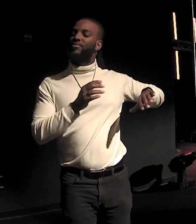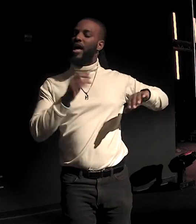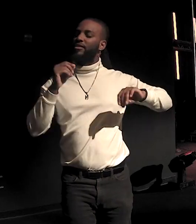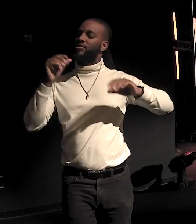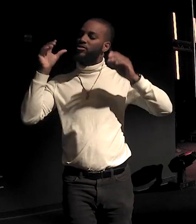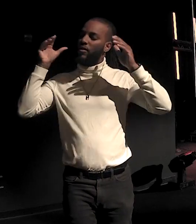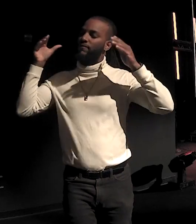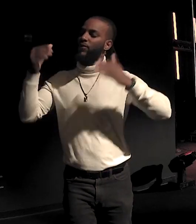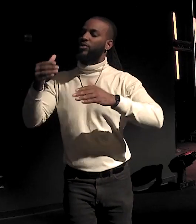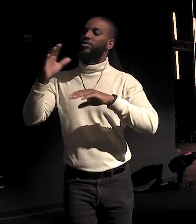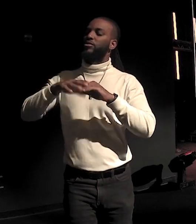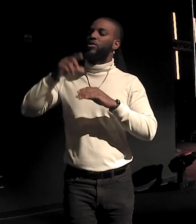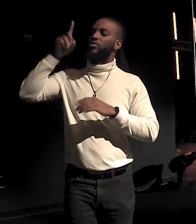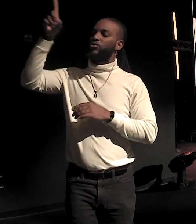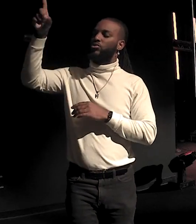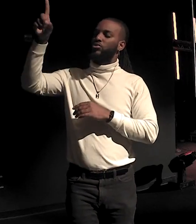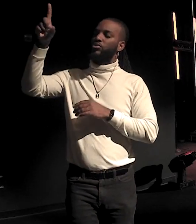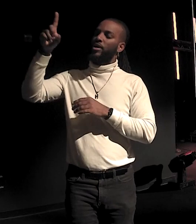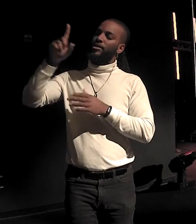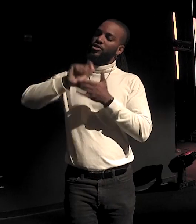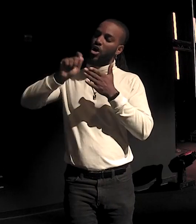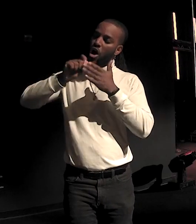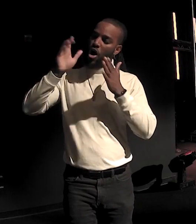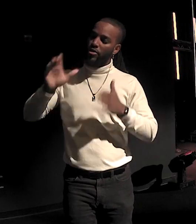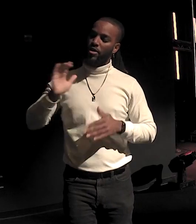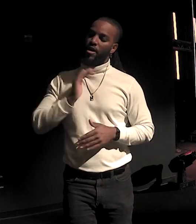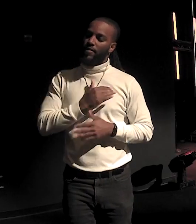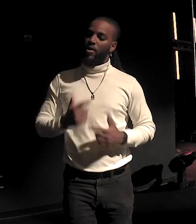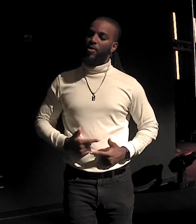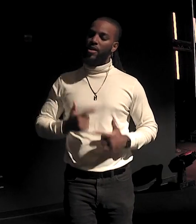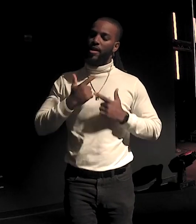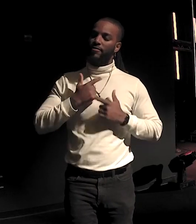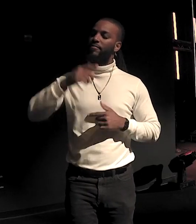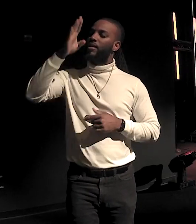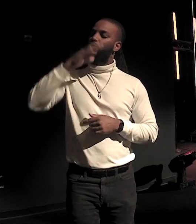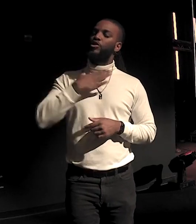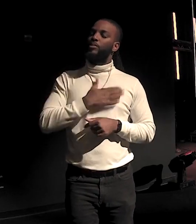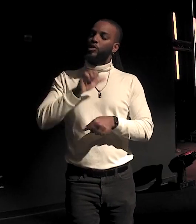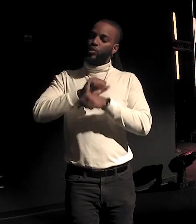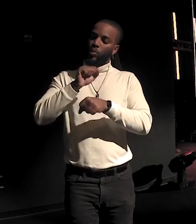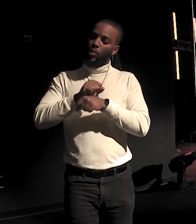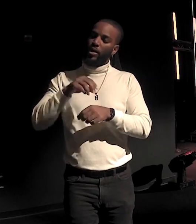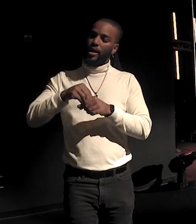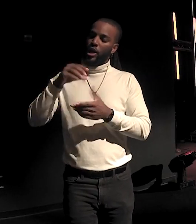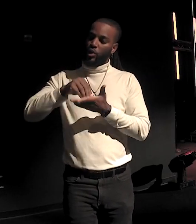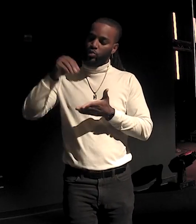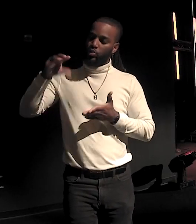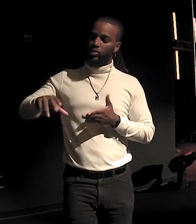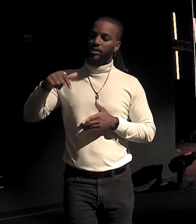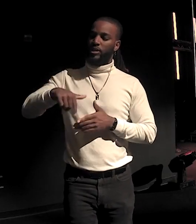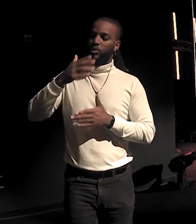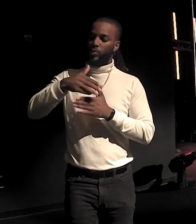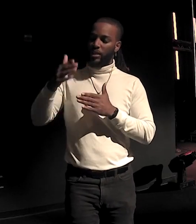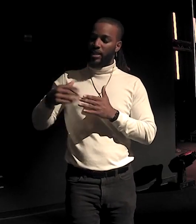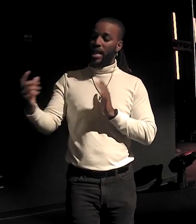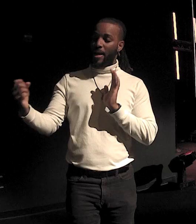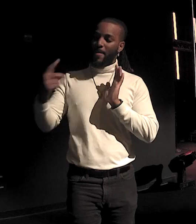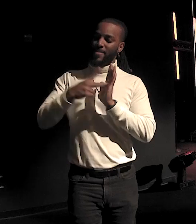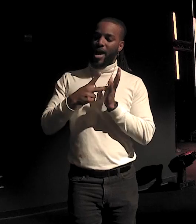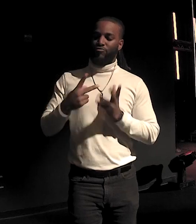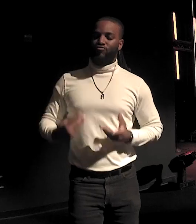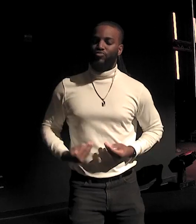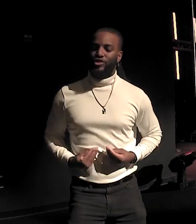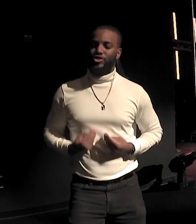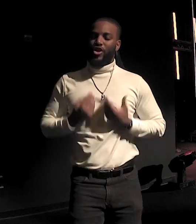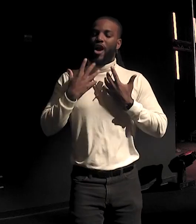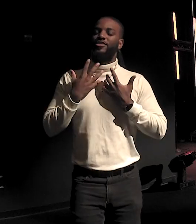to fix our eyes on you as the author and perfecter of our faith. So God, would you do a work in our students this weekend, that they would come back not only